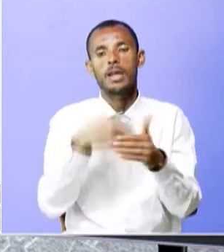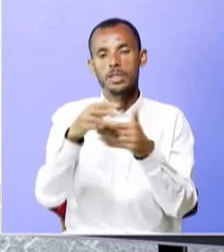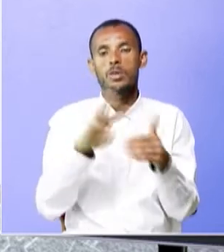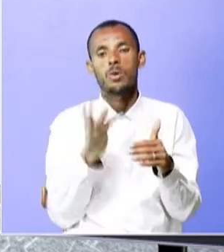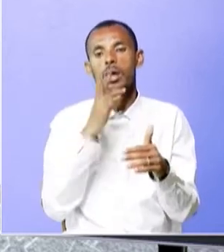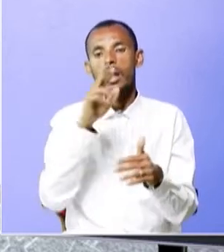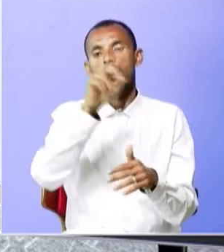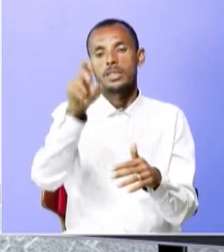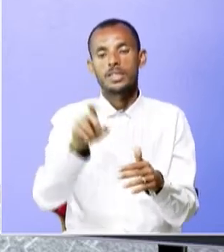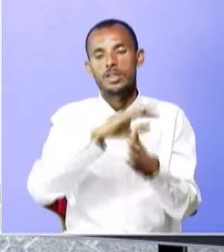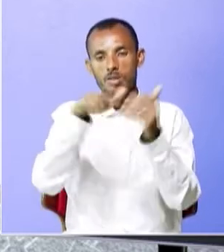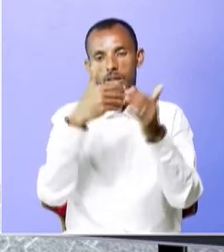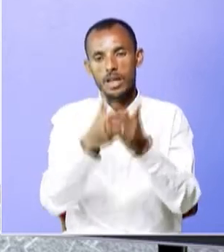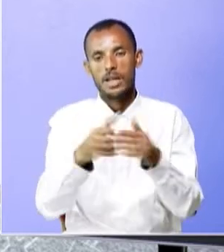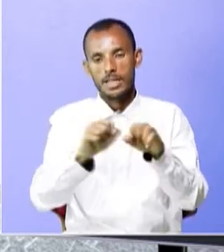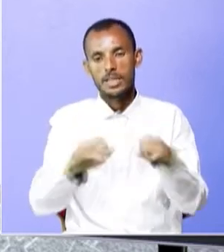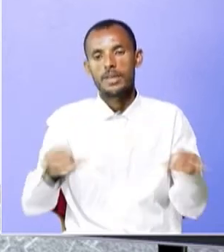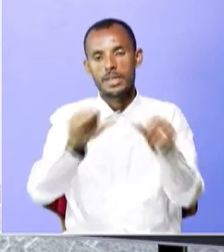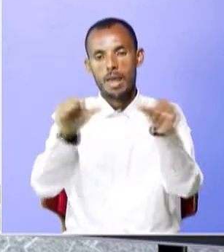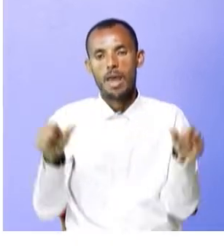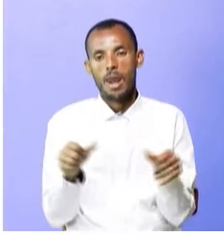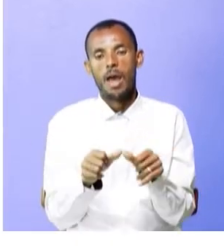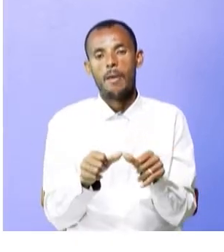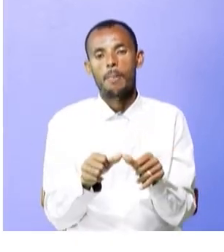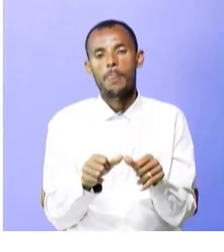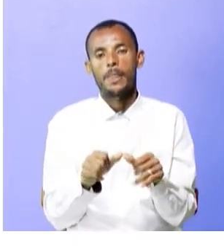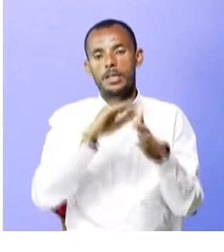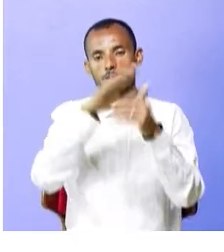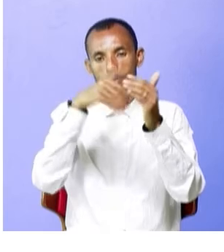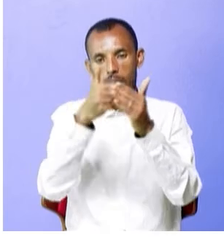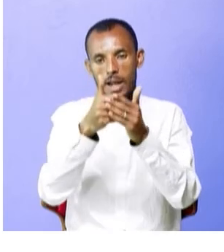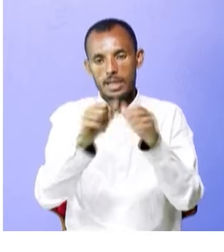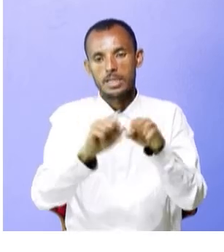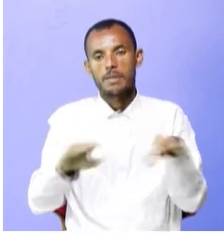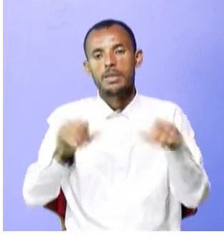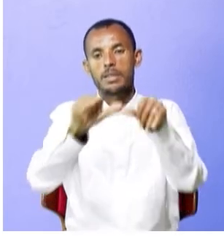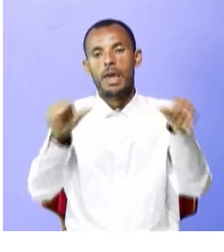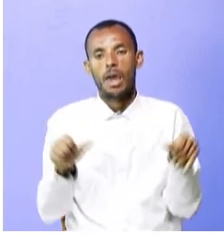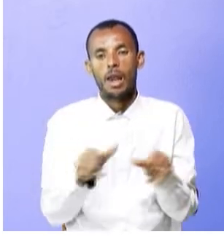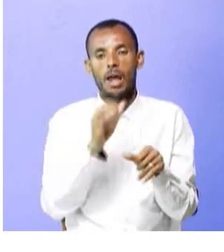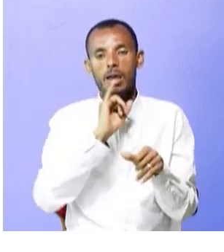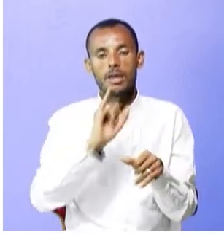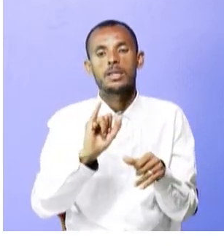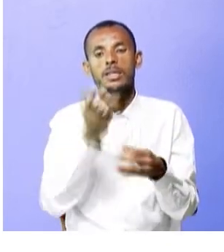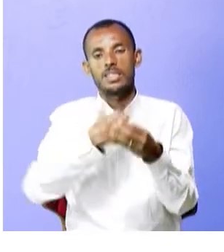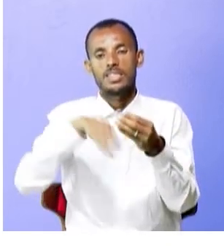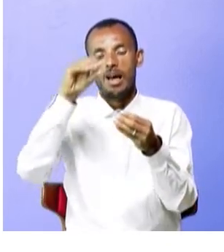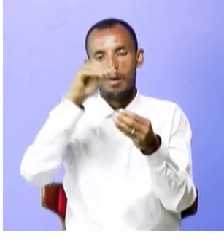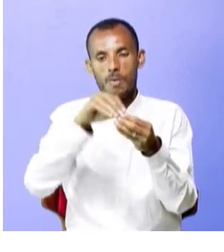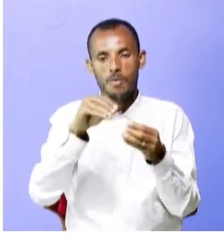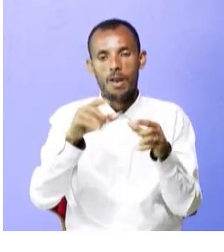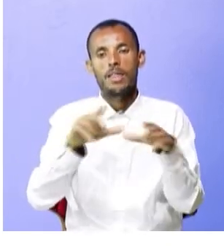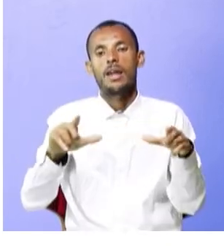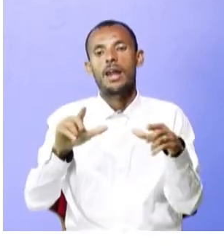asked the total surface area. Okay, the total surface area is the sum of the lateral